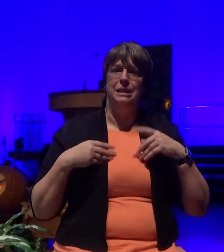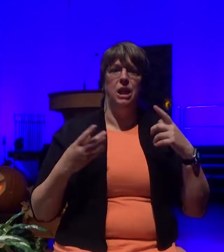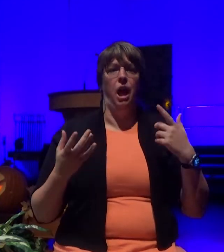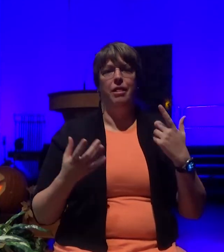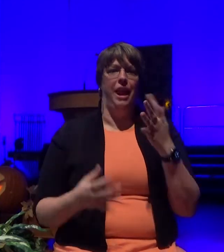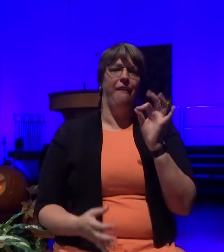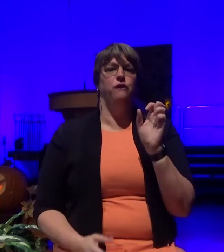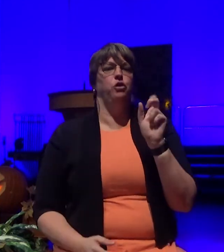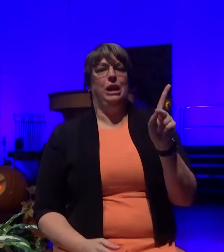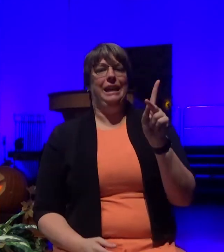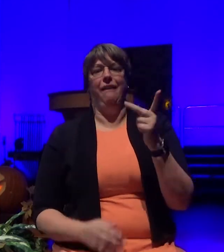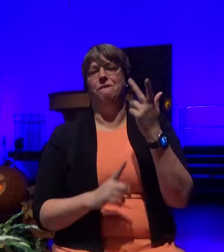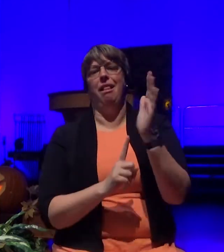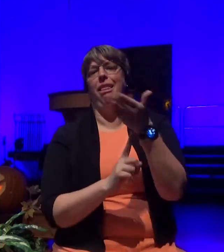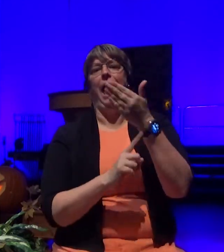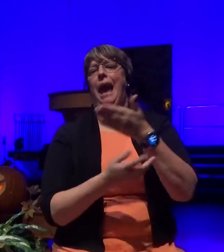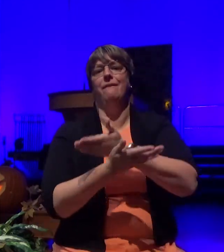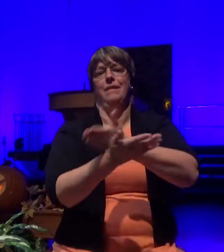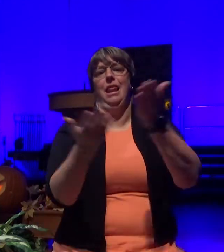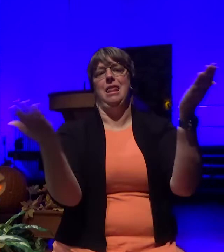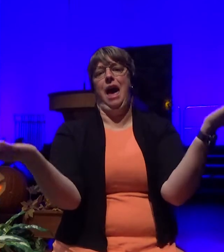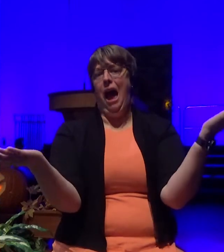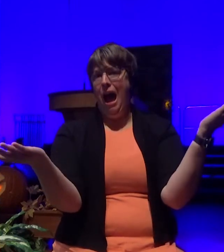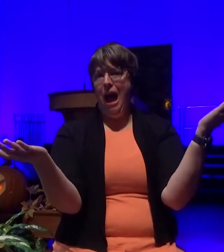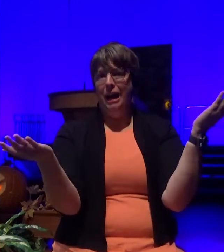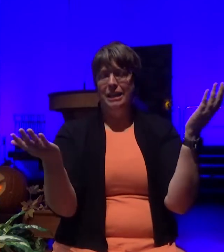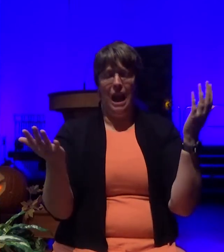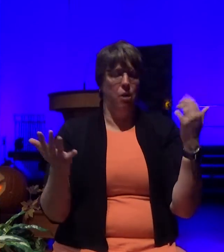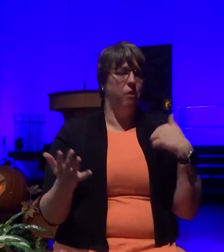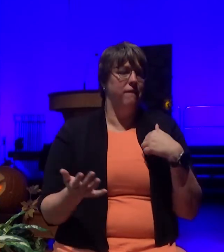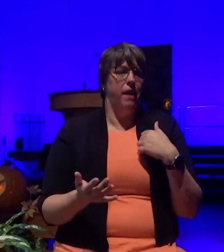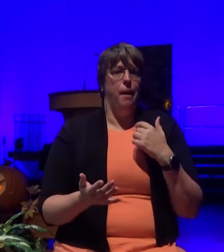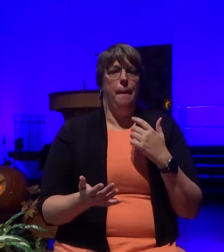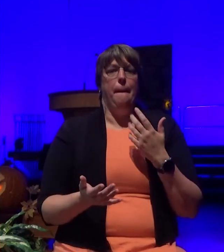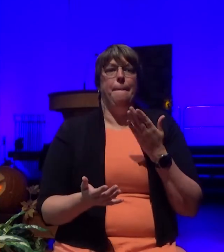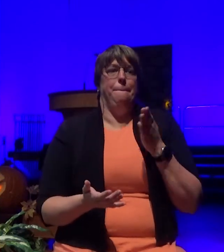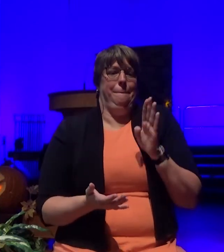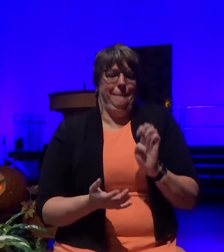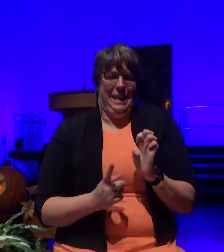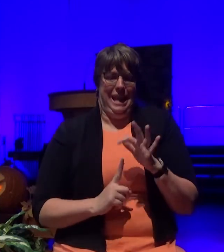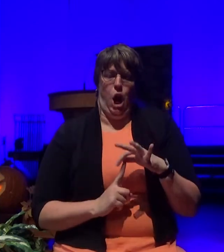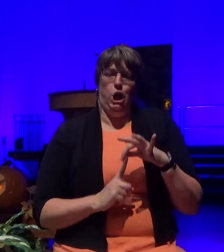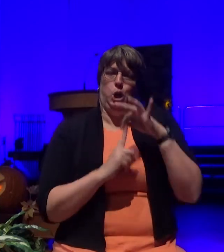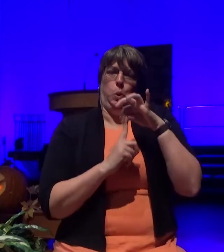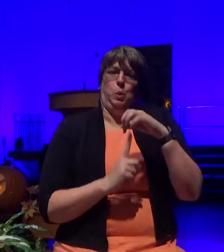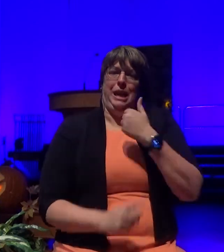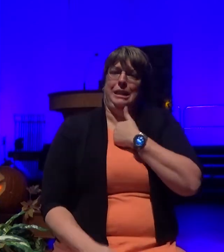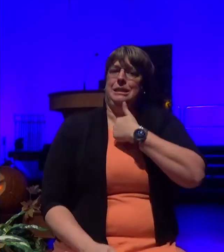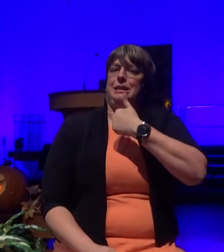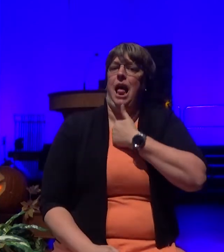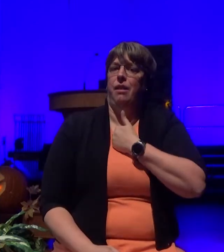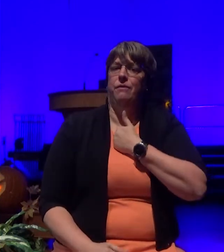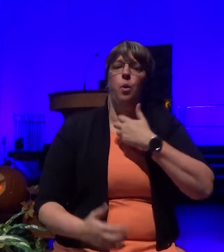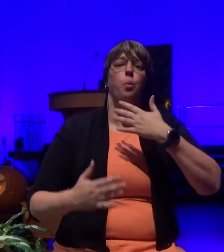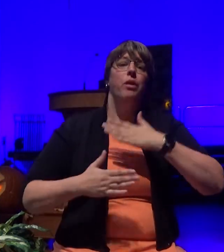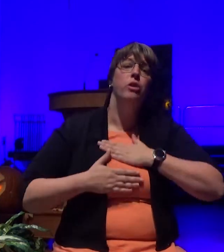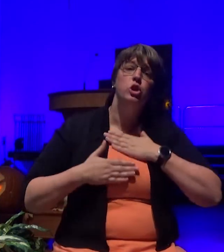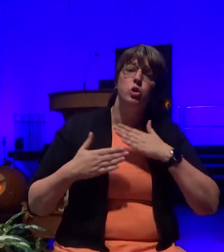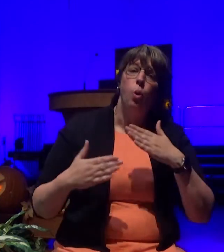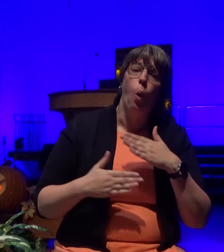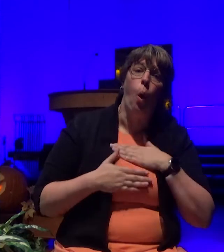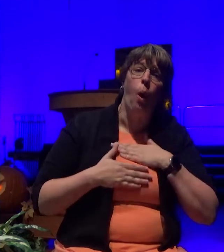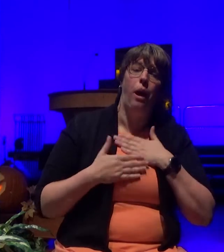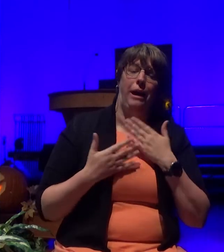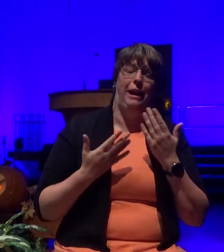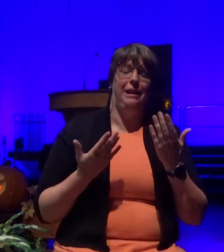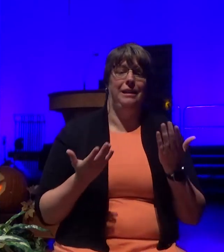just been our unique self with joy and abandon. And we recognize